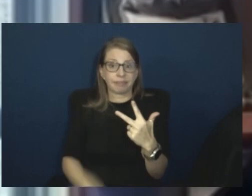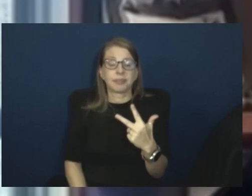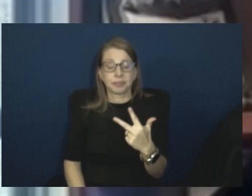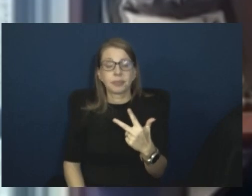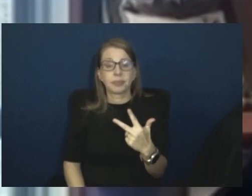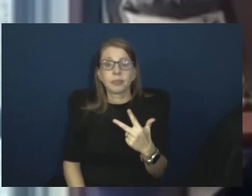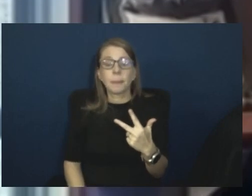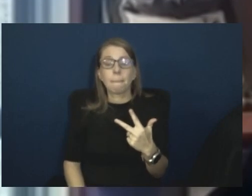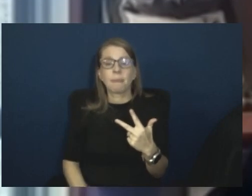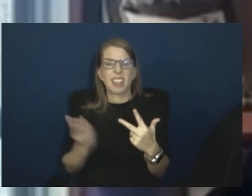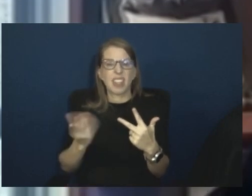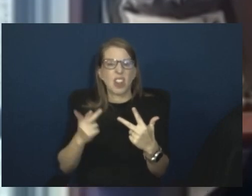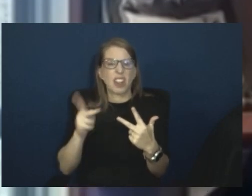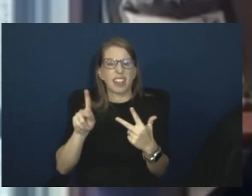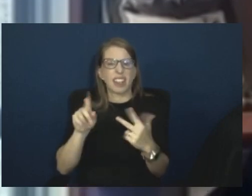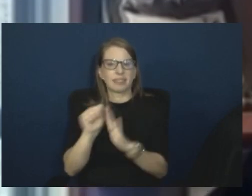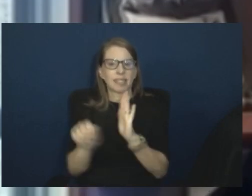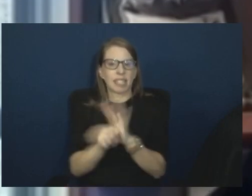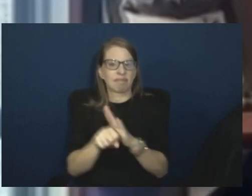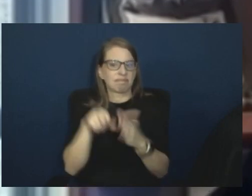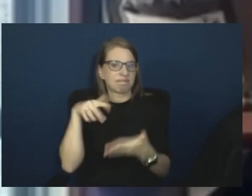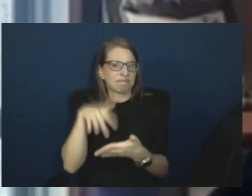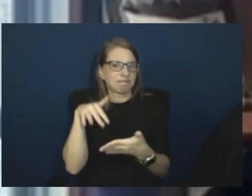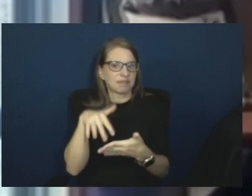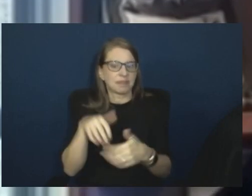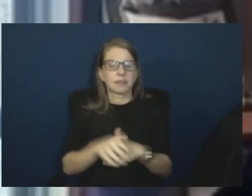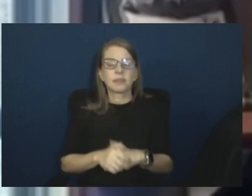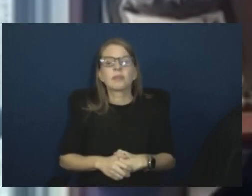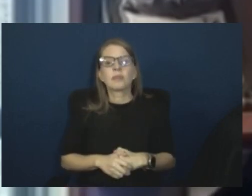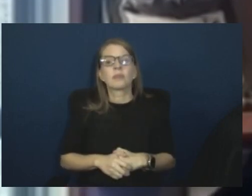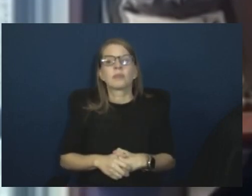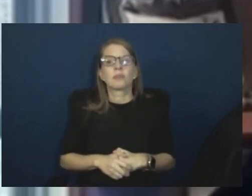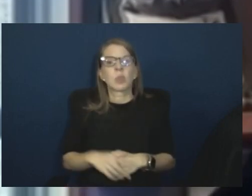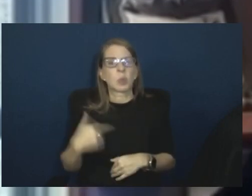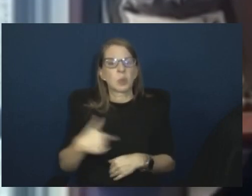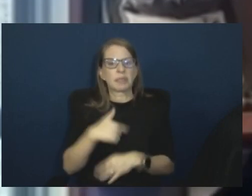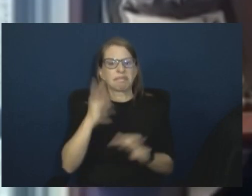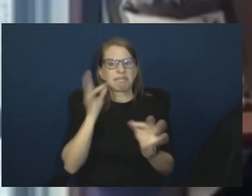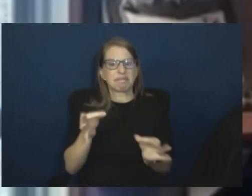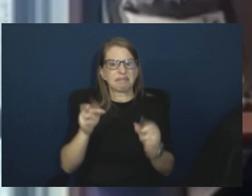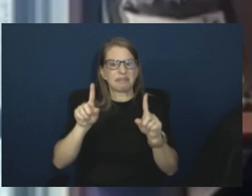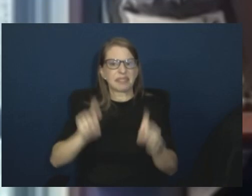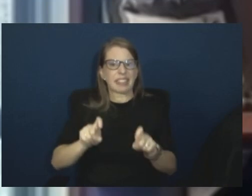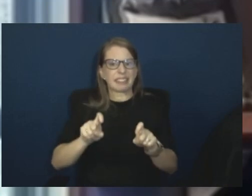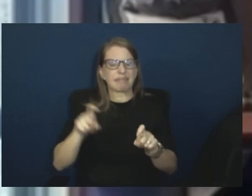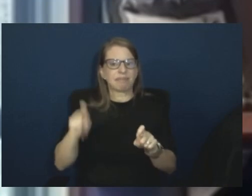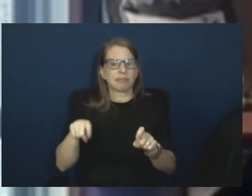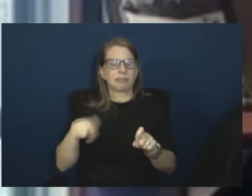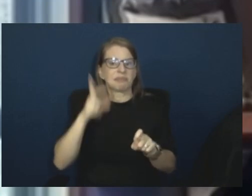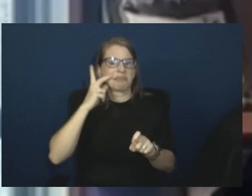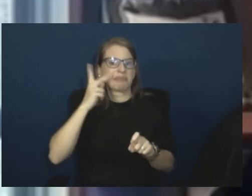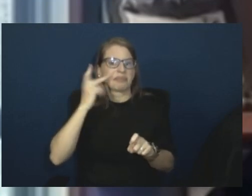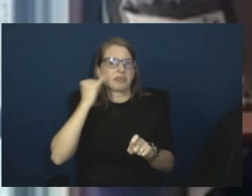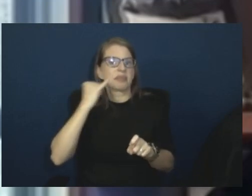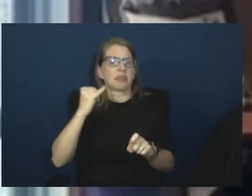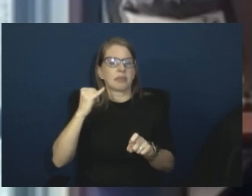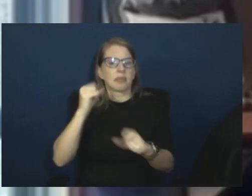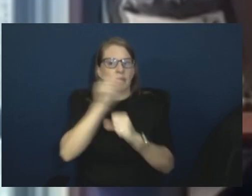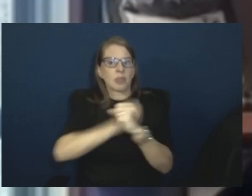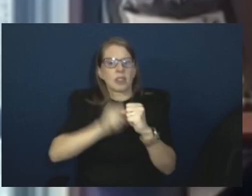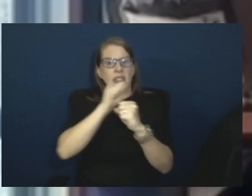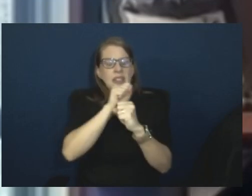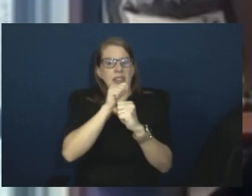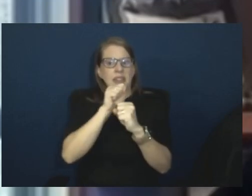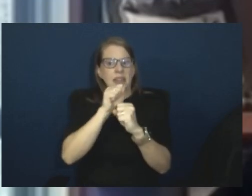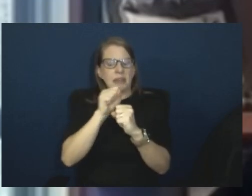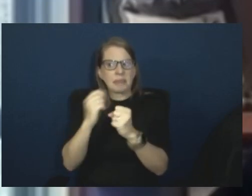And so we decided that we had to test to see if these mosquitoes were susceptible and if they could